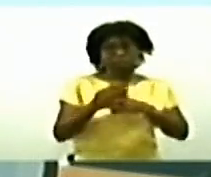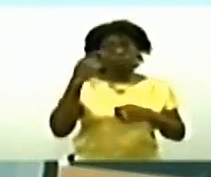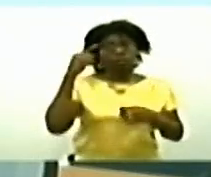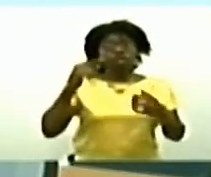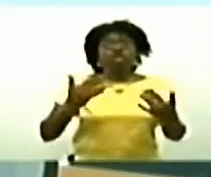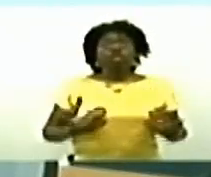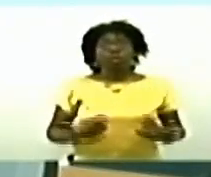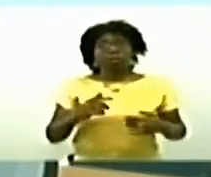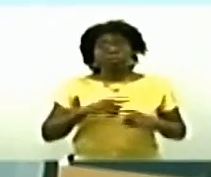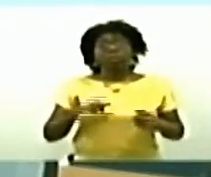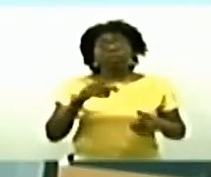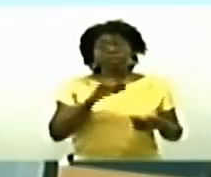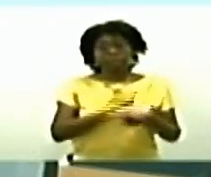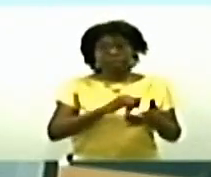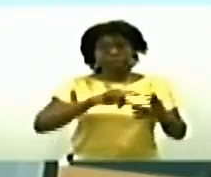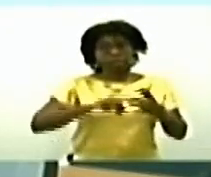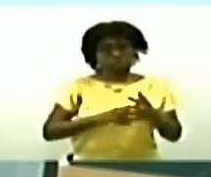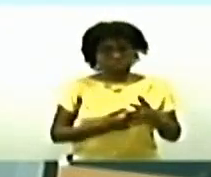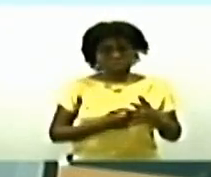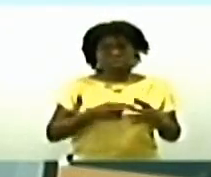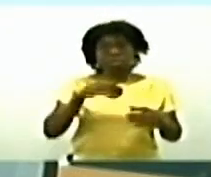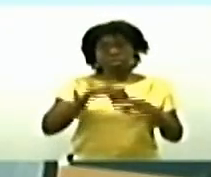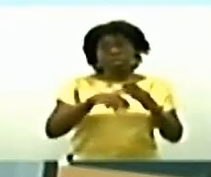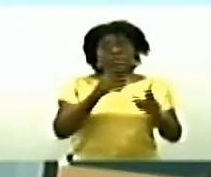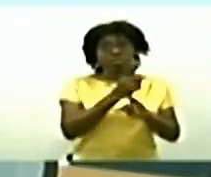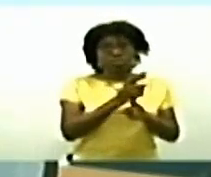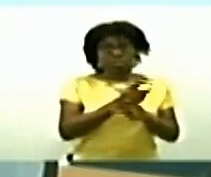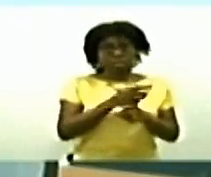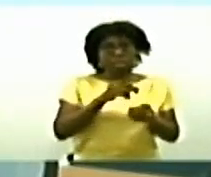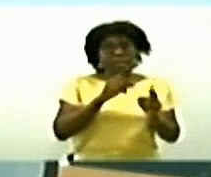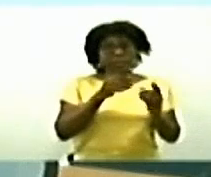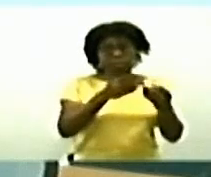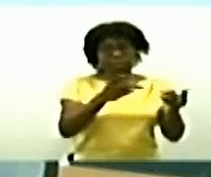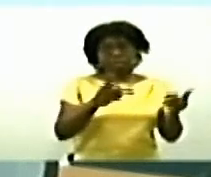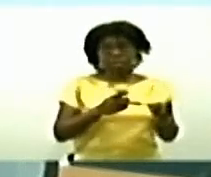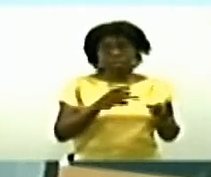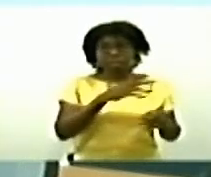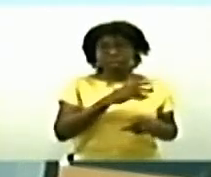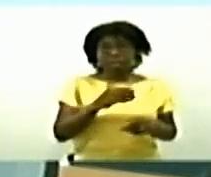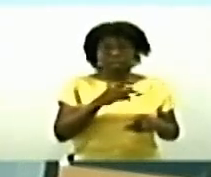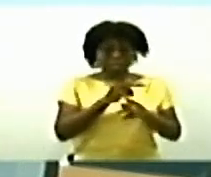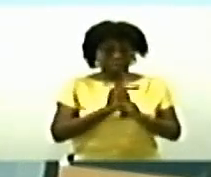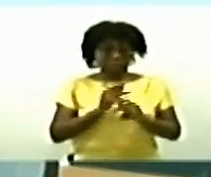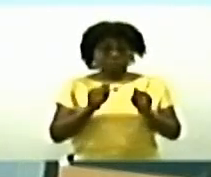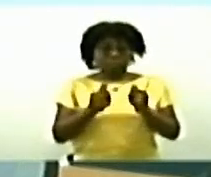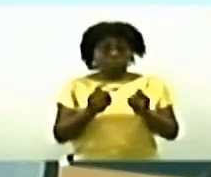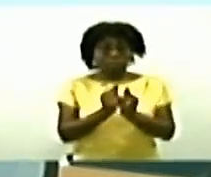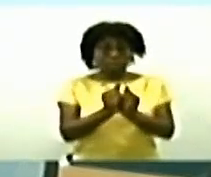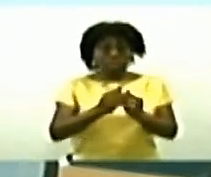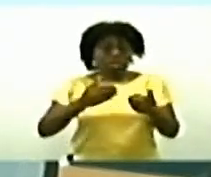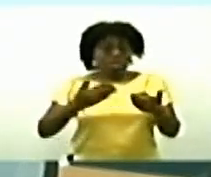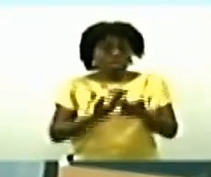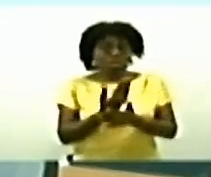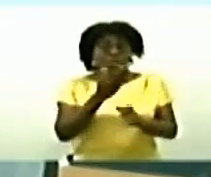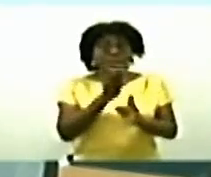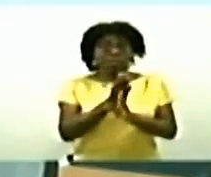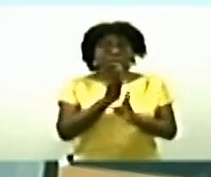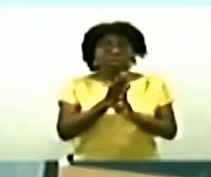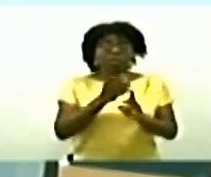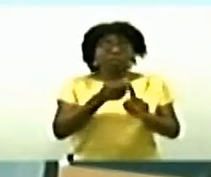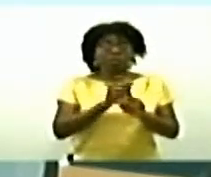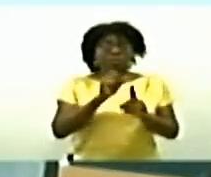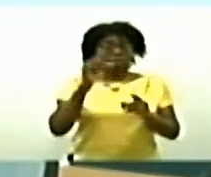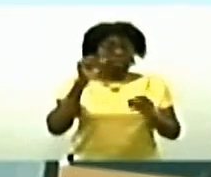start in the right direction. And in keeping with the new bus route that will be established from the St. David's